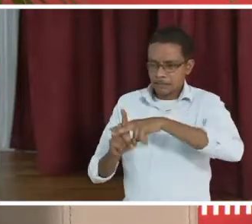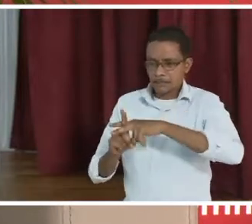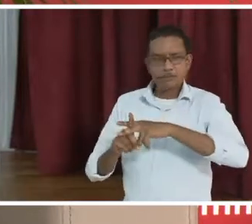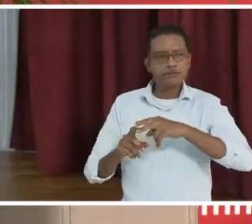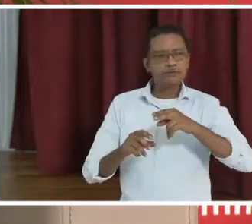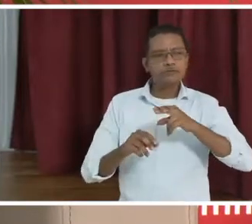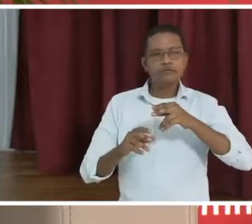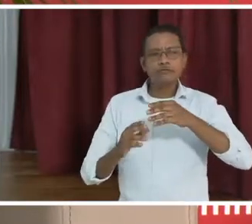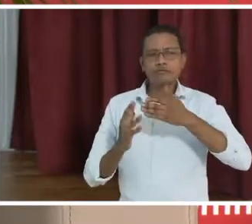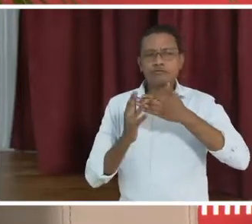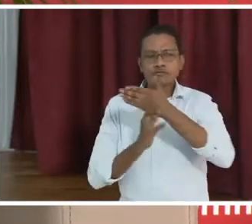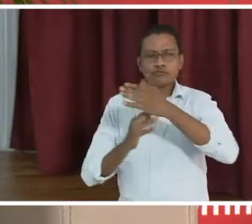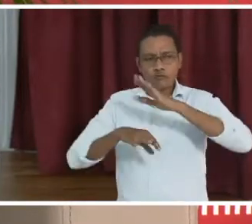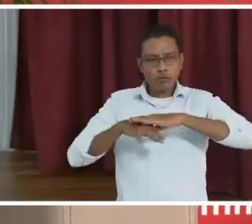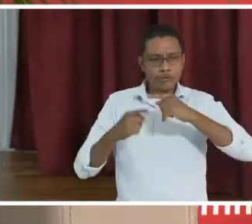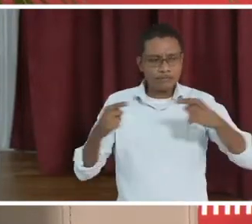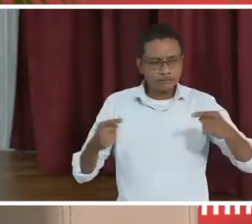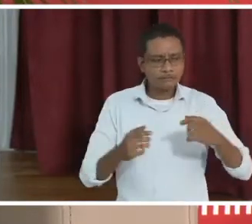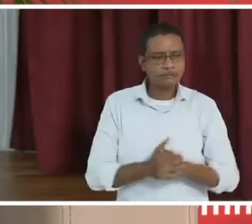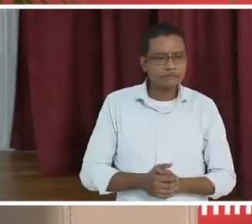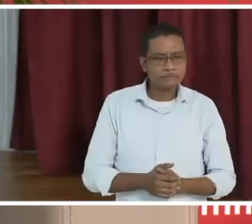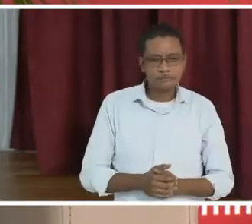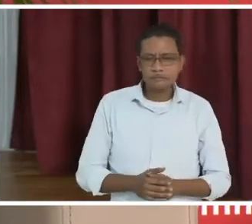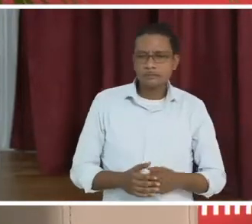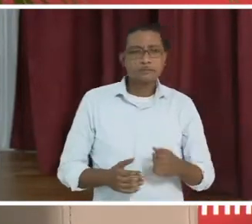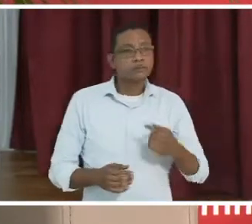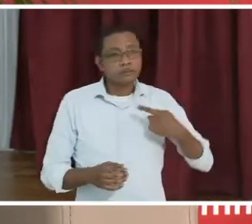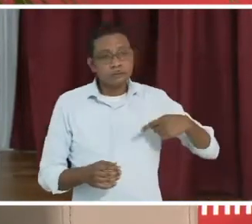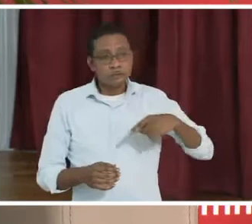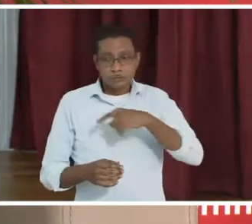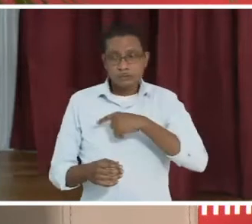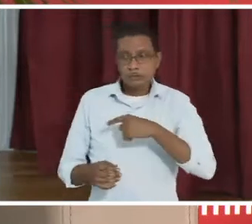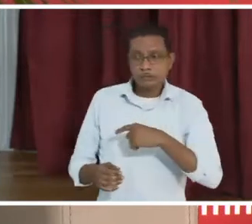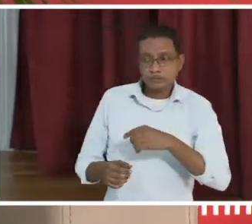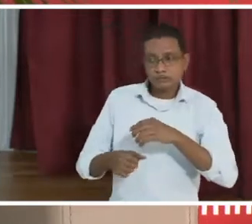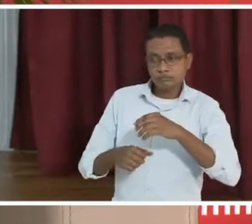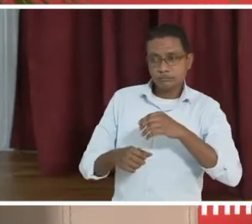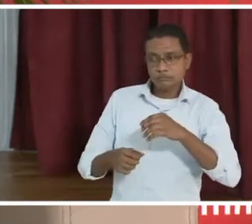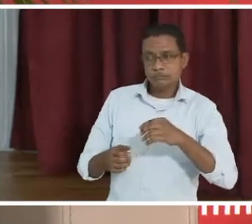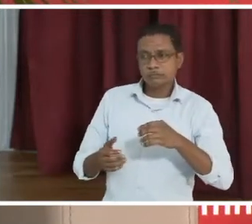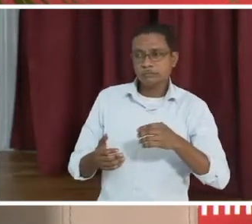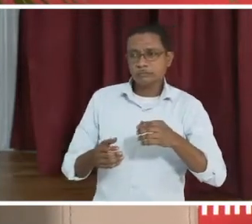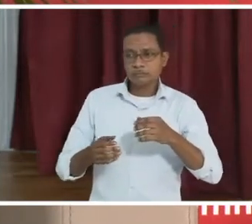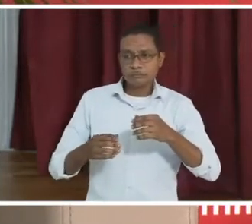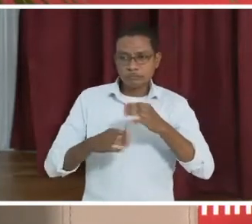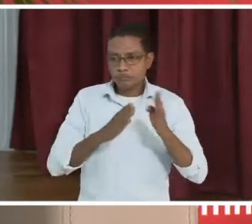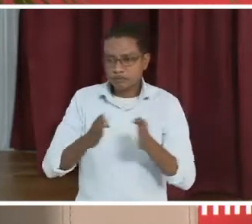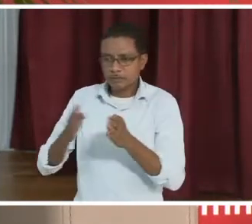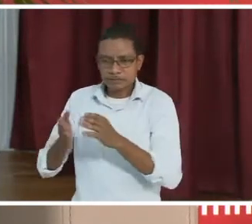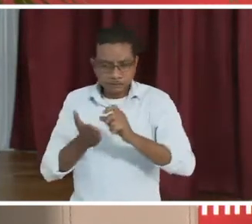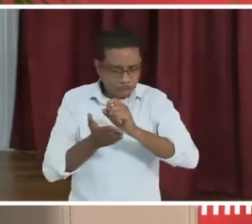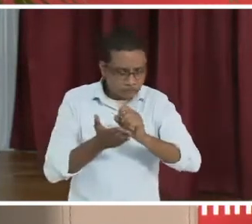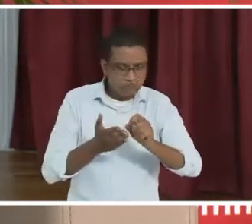completed, we move on to the approval. So we submit, we recommend the loan, which is what we call really preparing all the write-up,